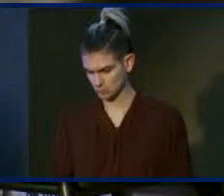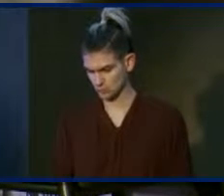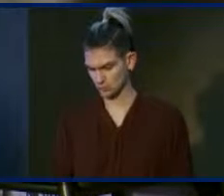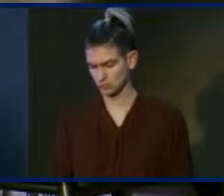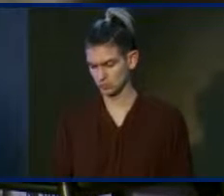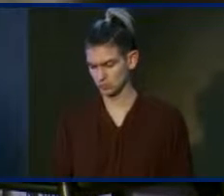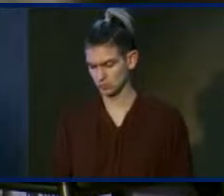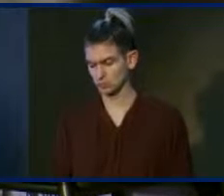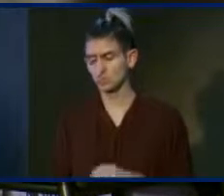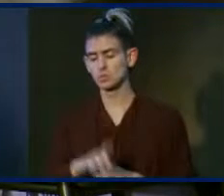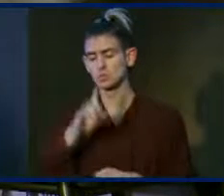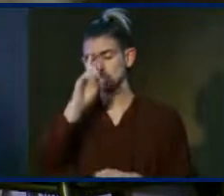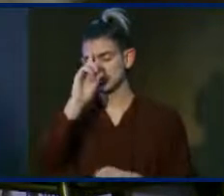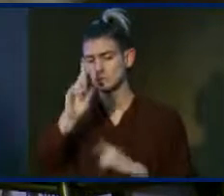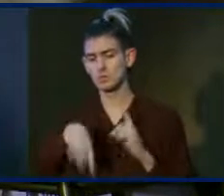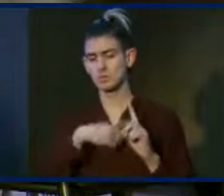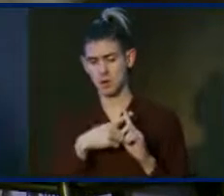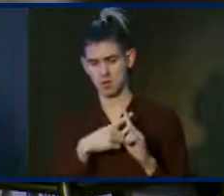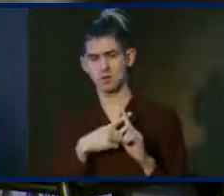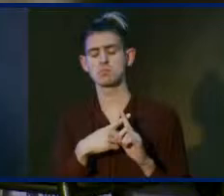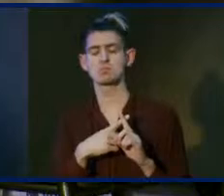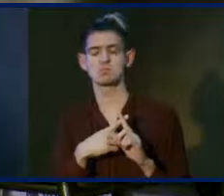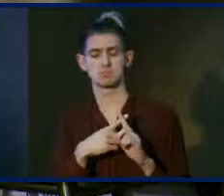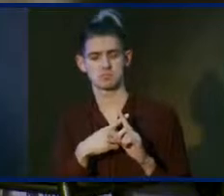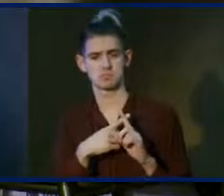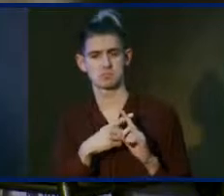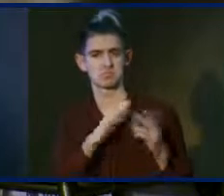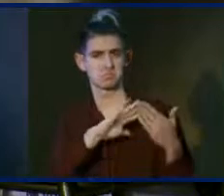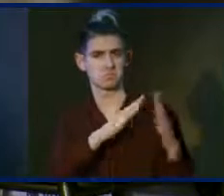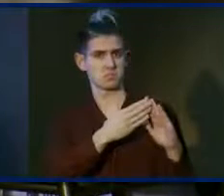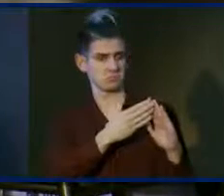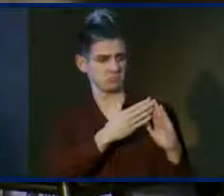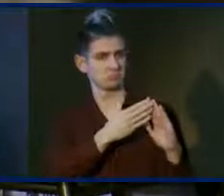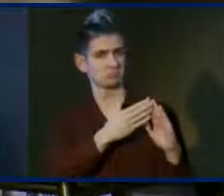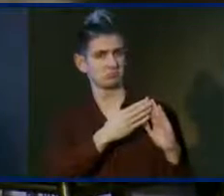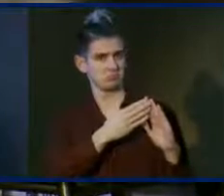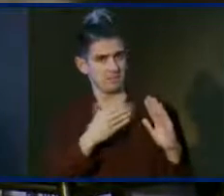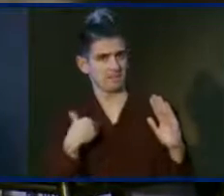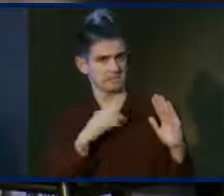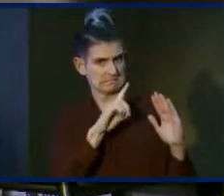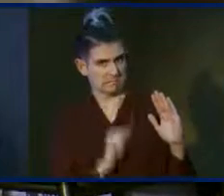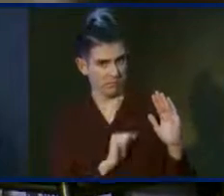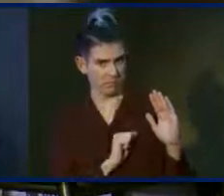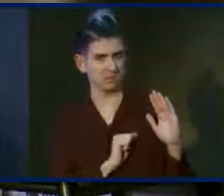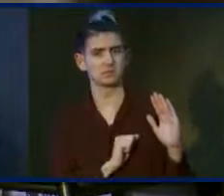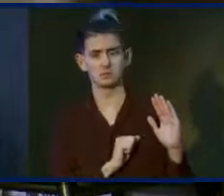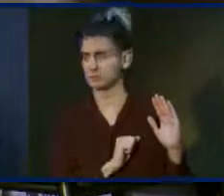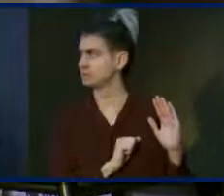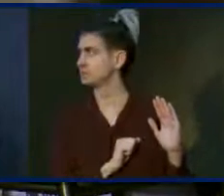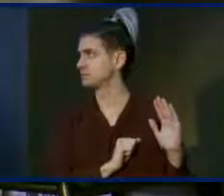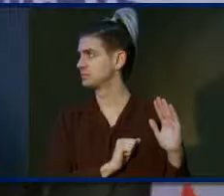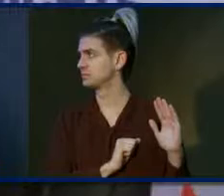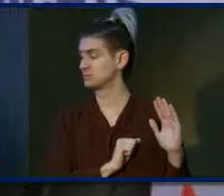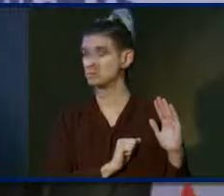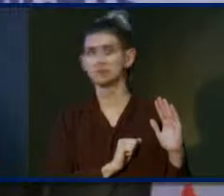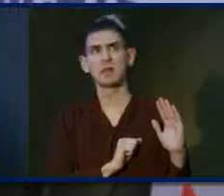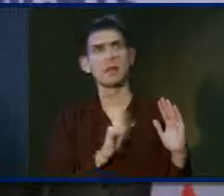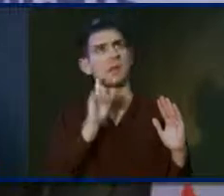with disabilities might be blocked from voting.